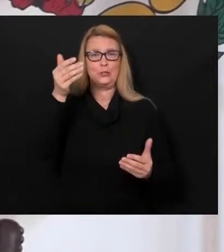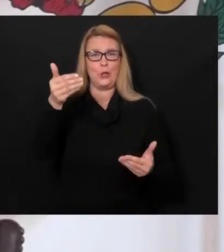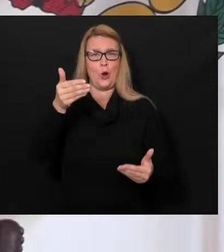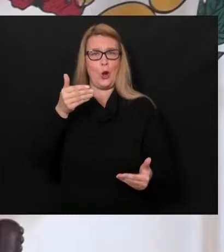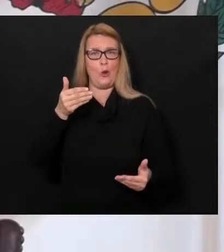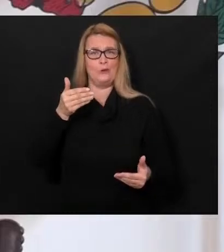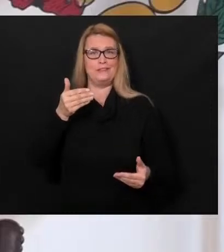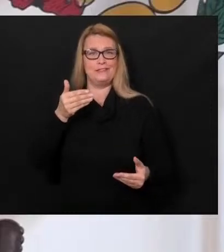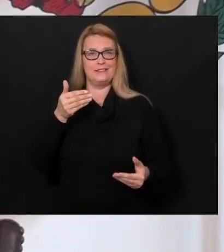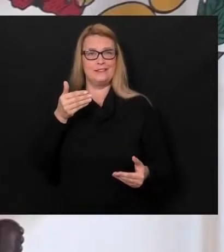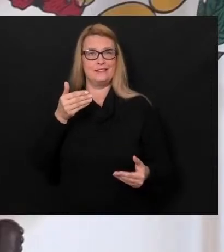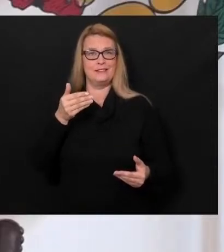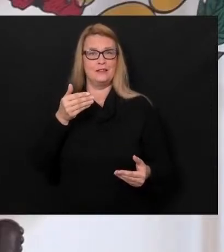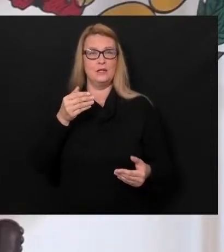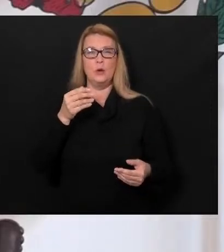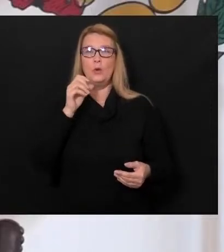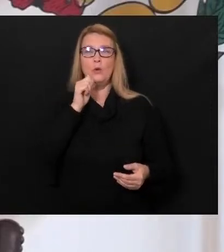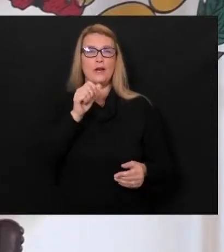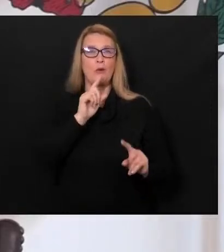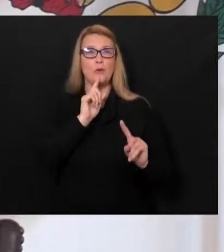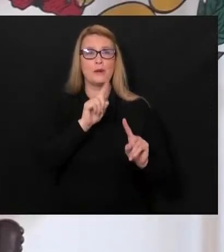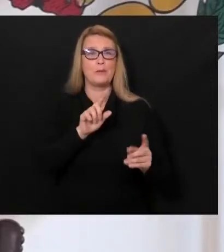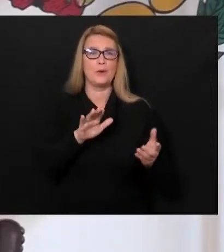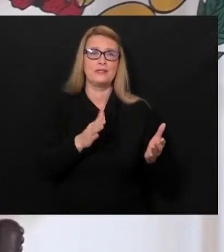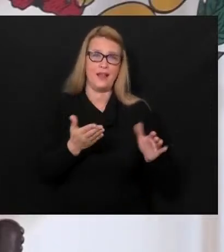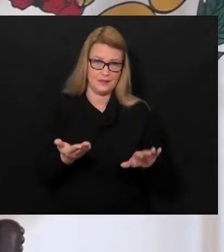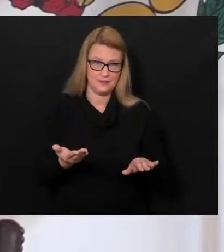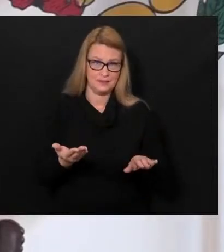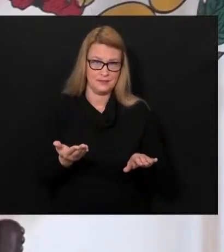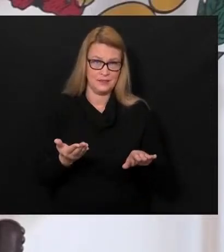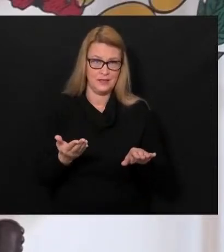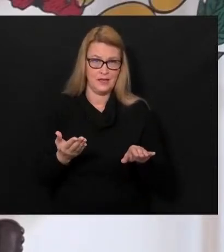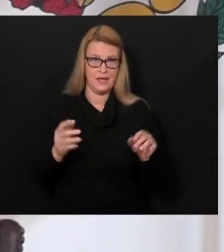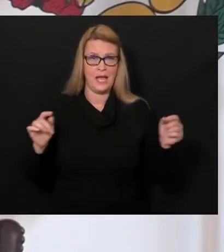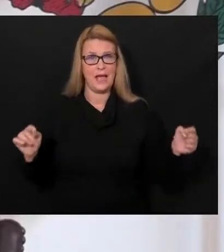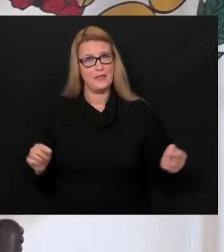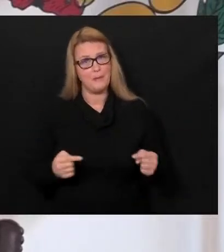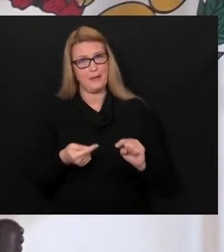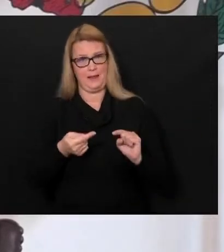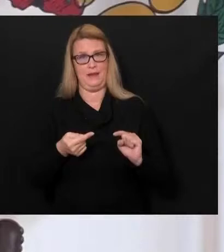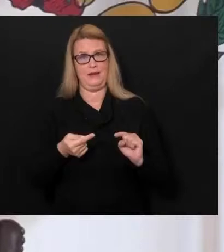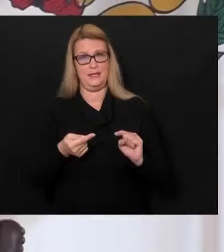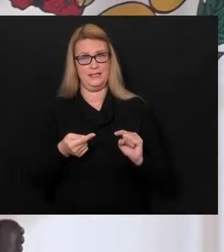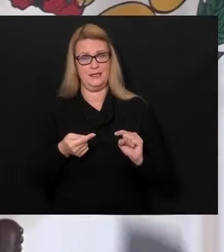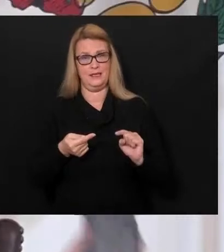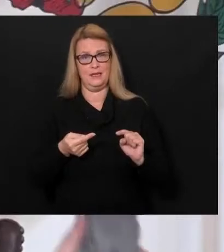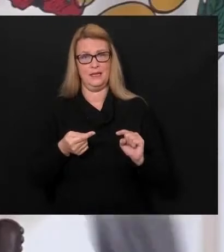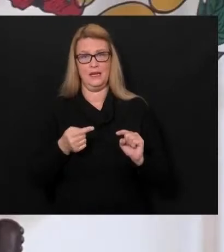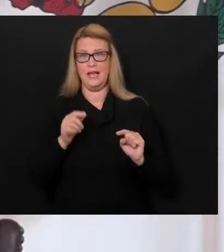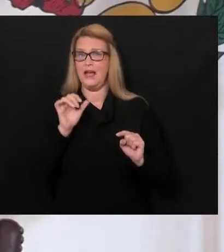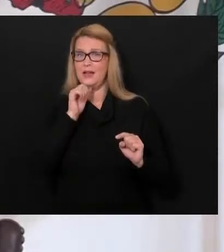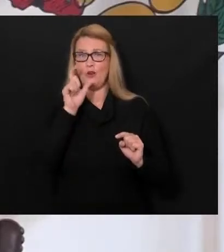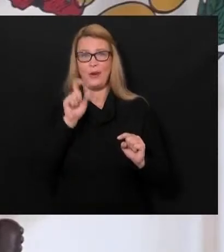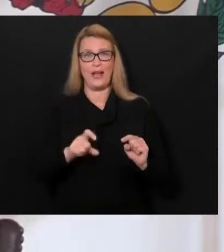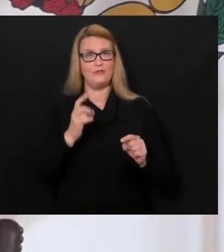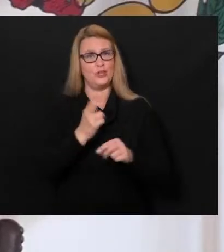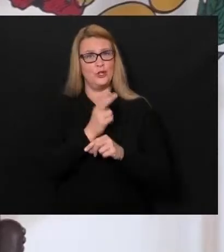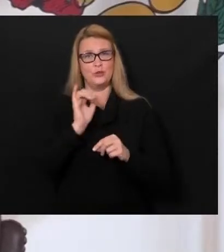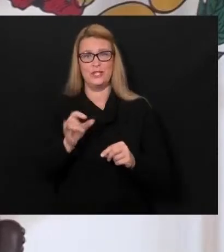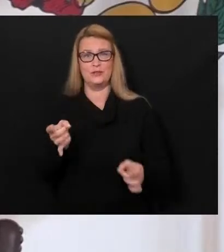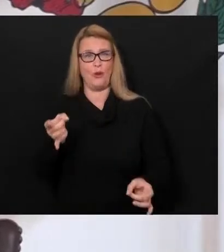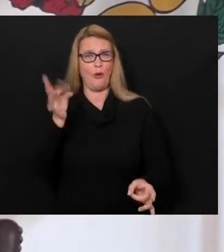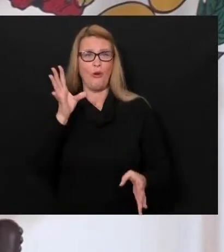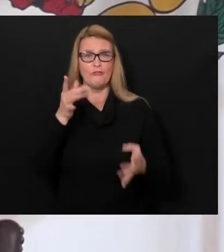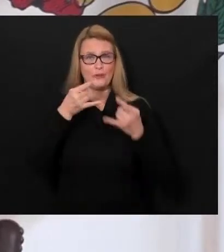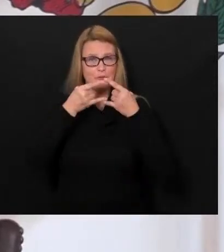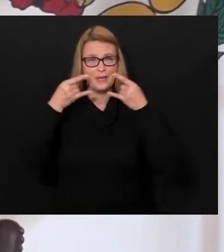where we won't have the deaths, and we won't have the pain, and we won't have to wear these terrible, nasty